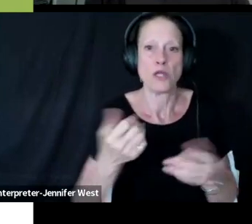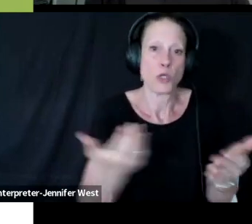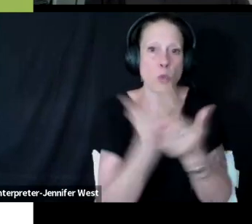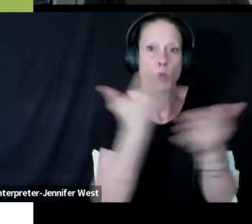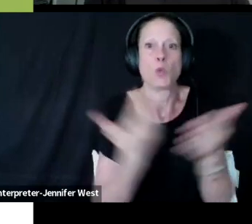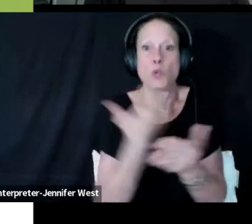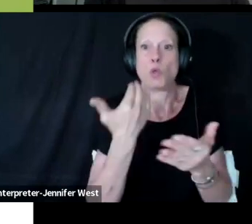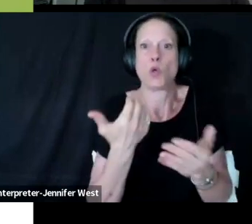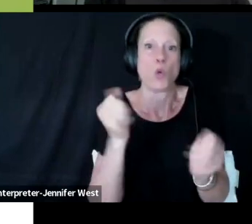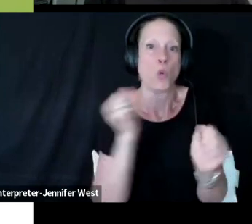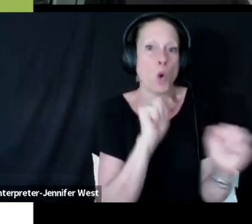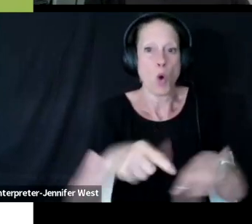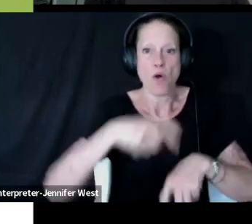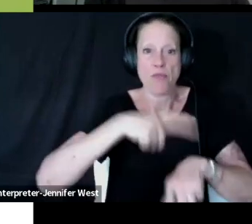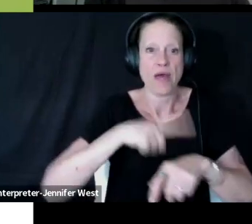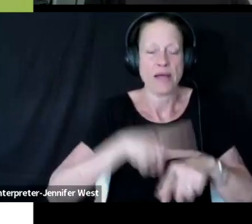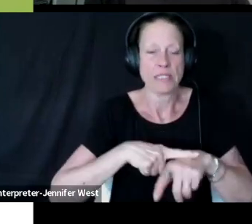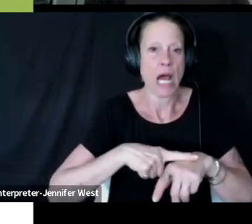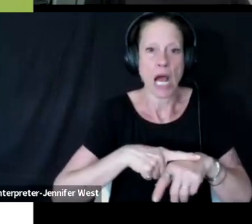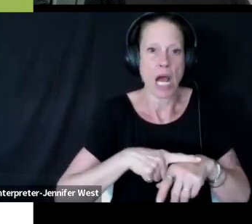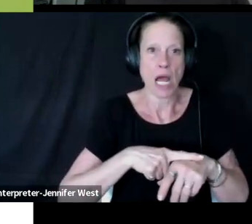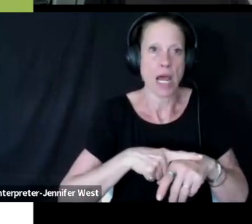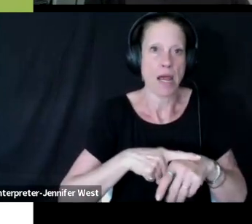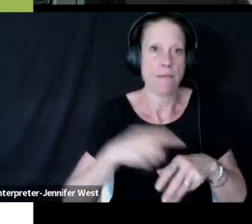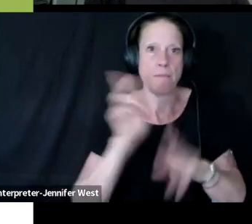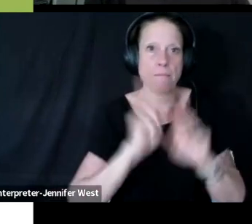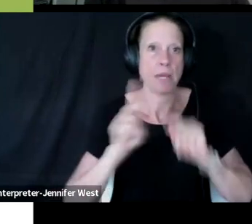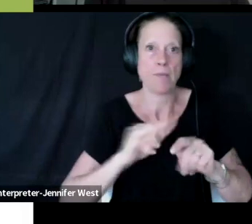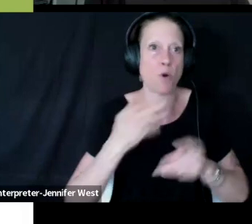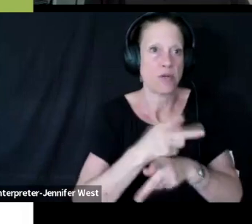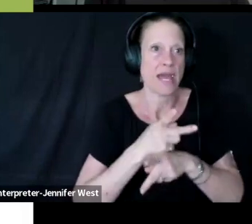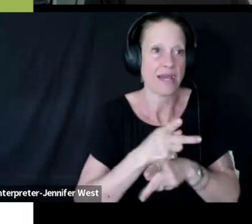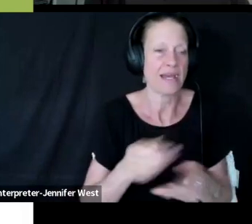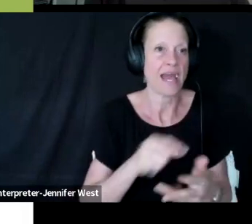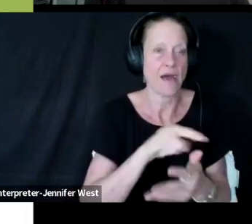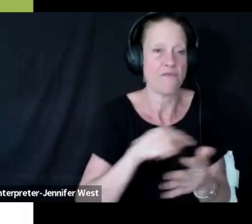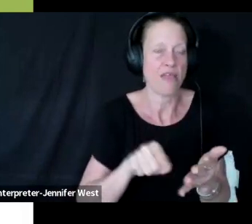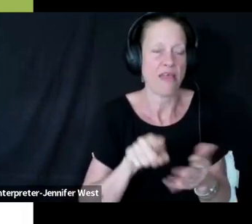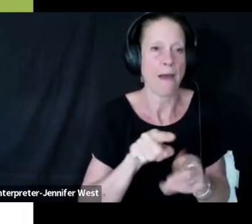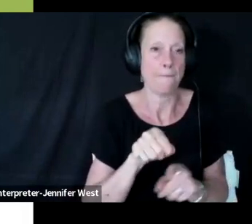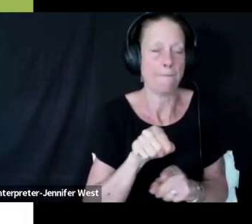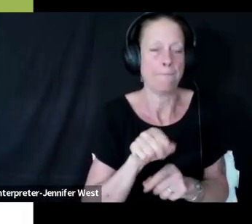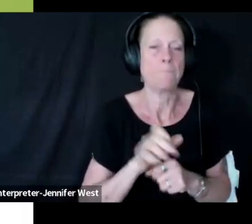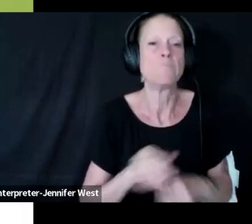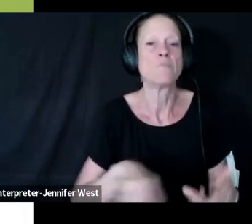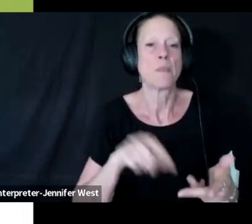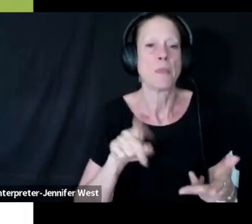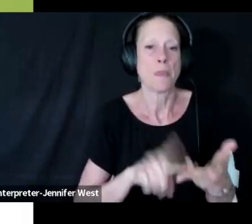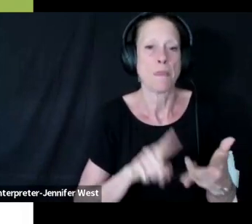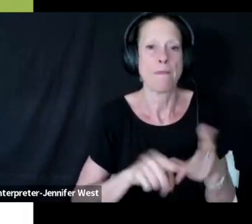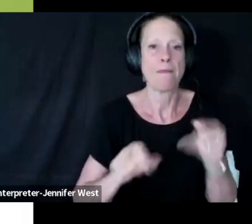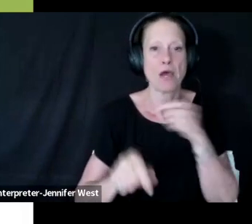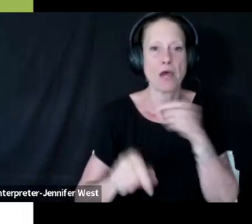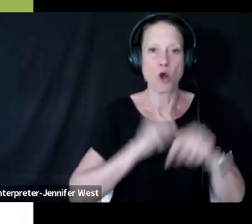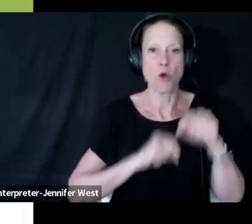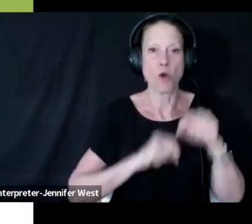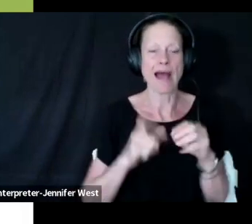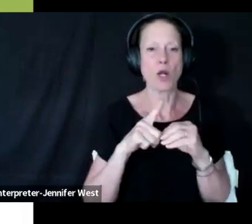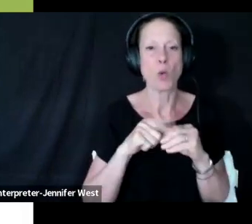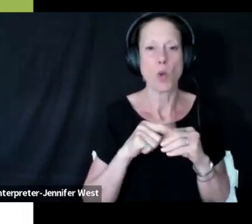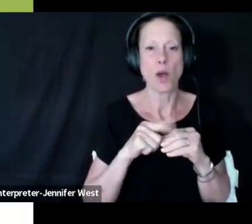And the last one is the information and paperwork. Can you go back one more? Yes, I'm Third sorry. question. That's